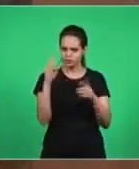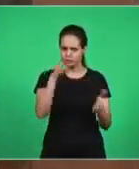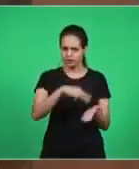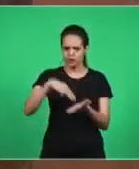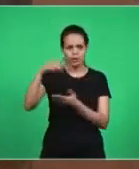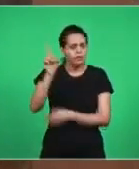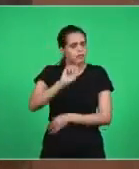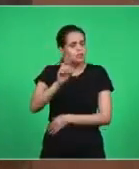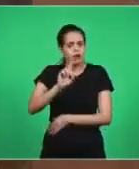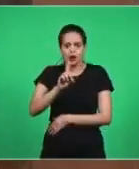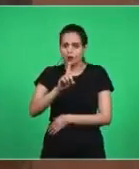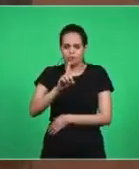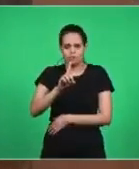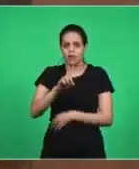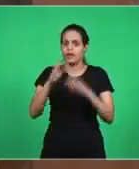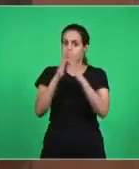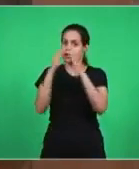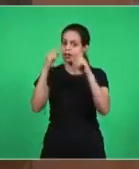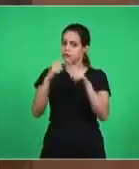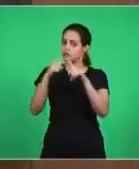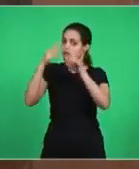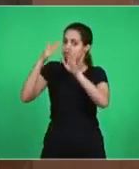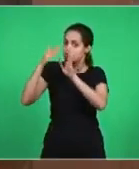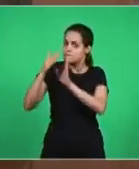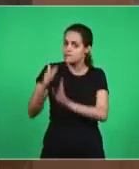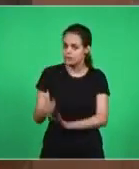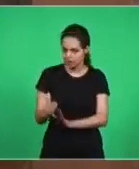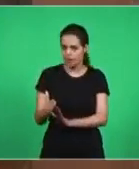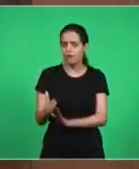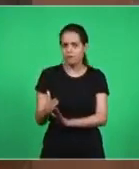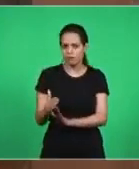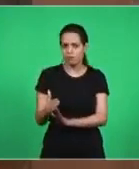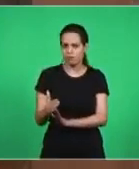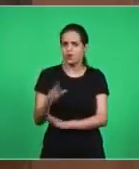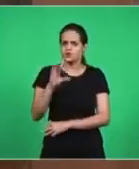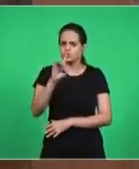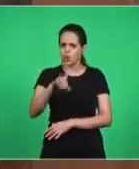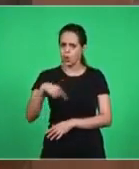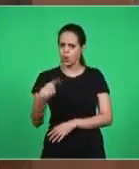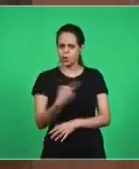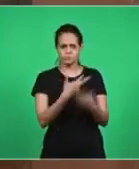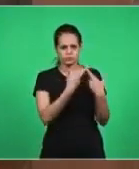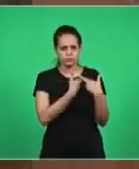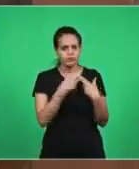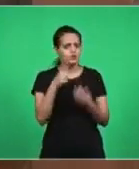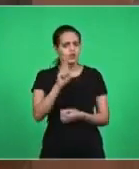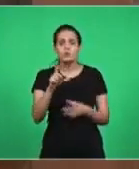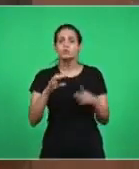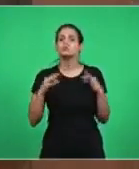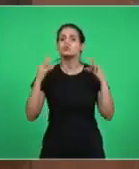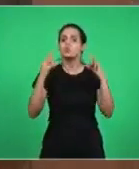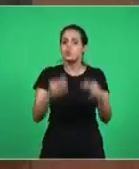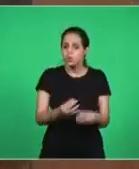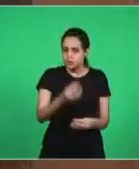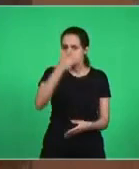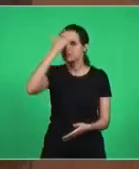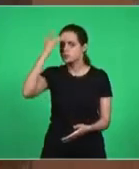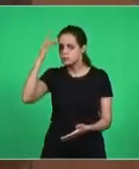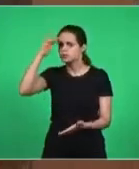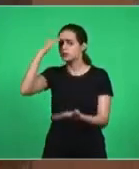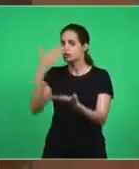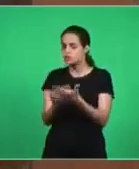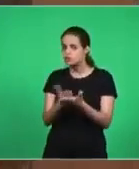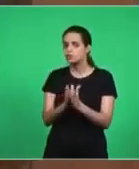gospel of the faithful church. That it is the responsibility not only ours, but all of the ones who heard and know the word of God.